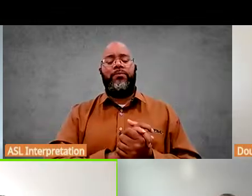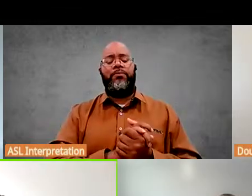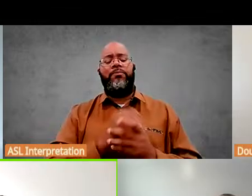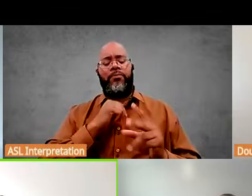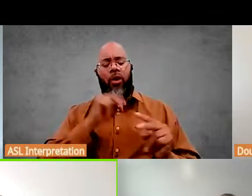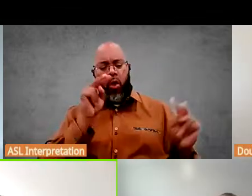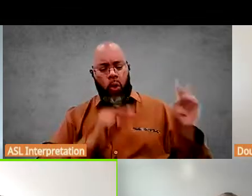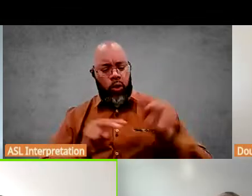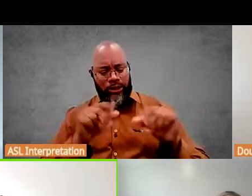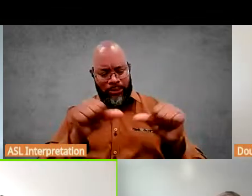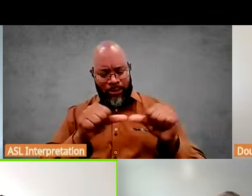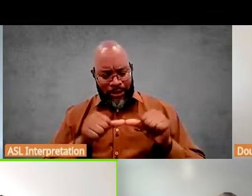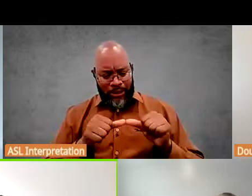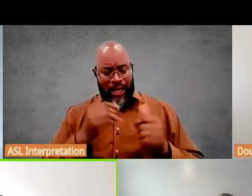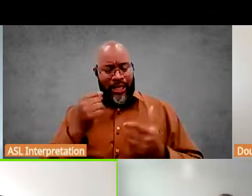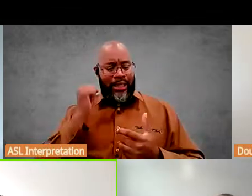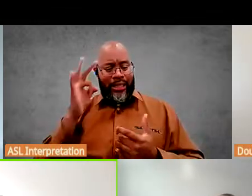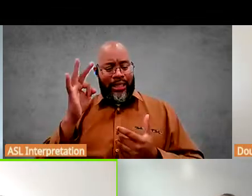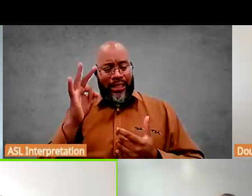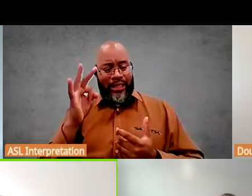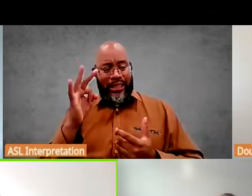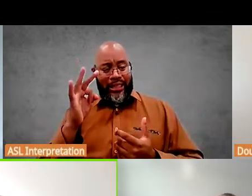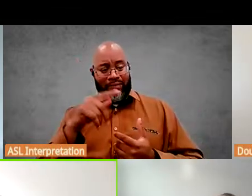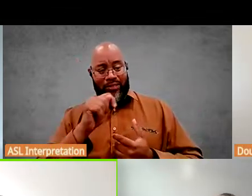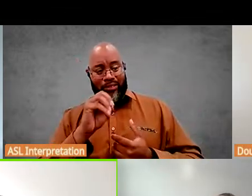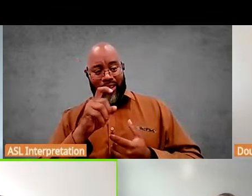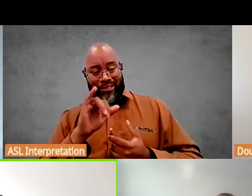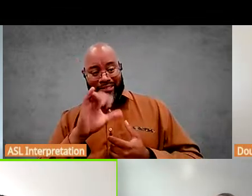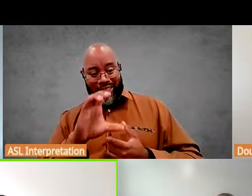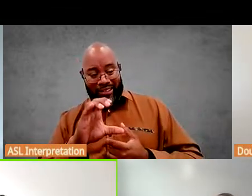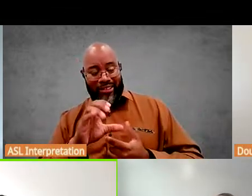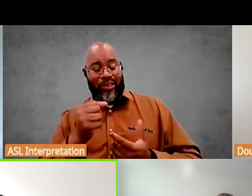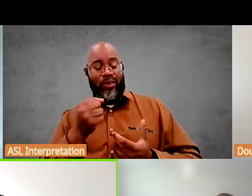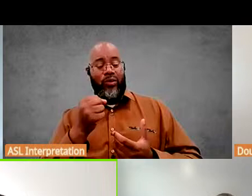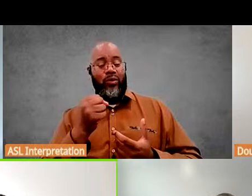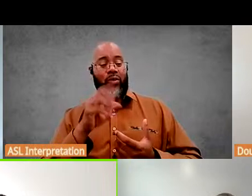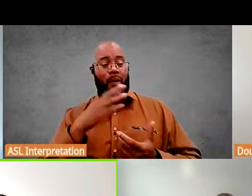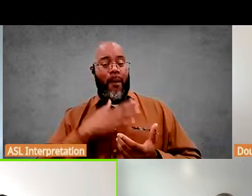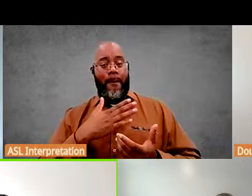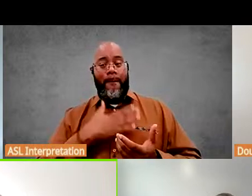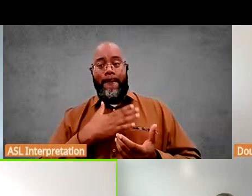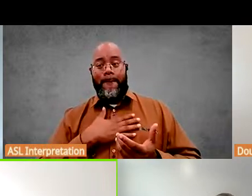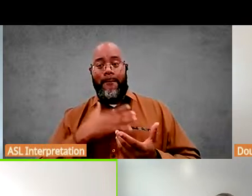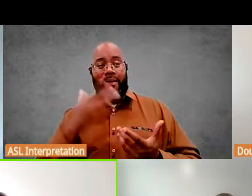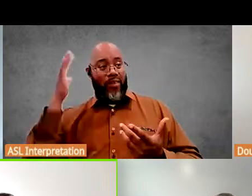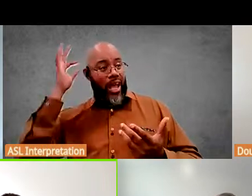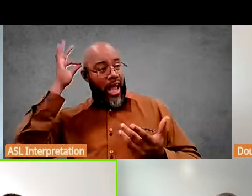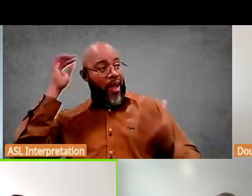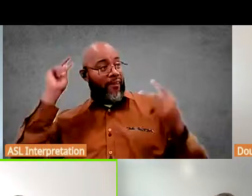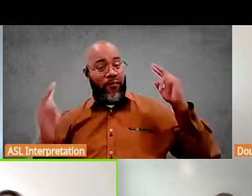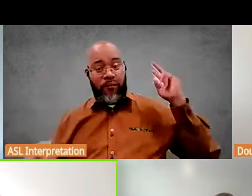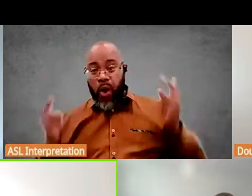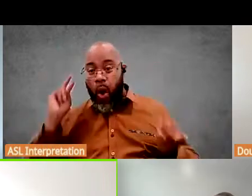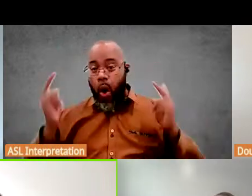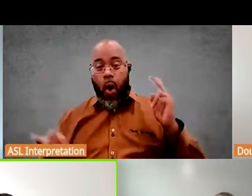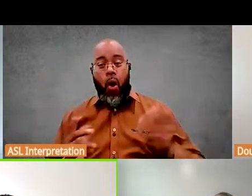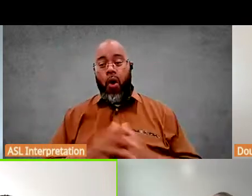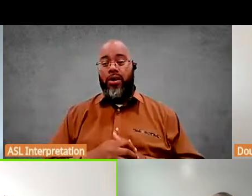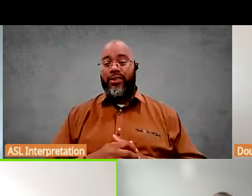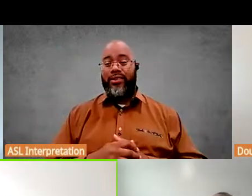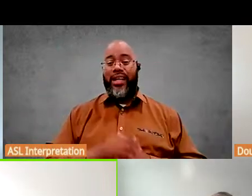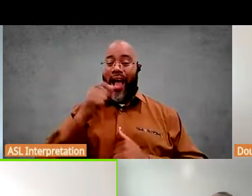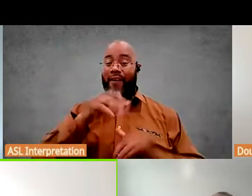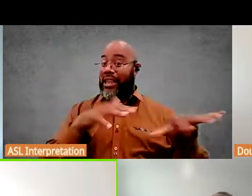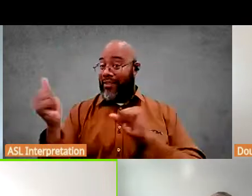the space, and if it's toxic and if my locks are gonna fall out, I have to